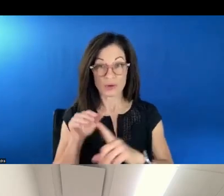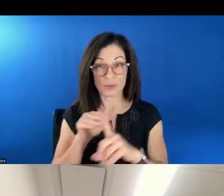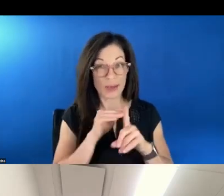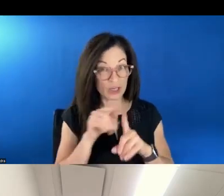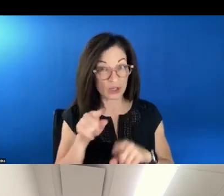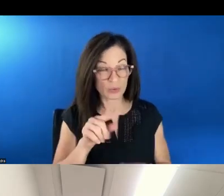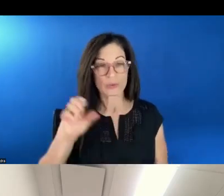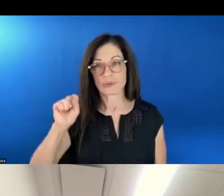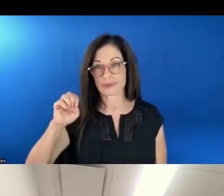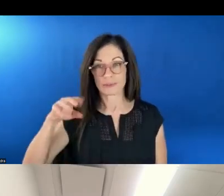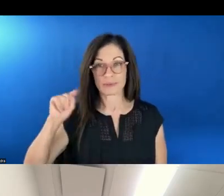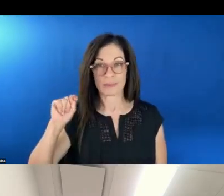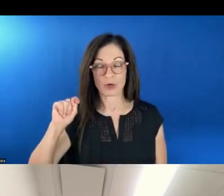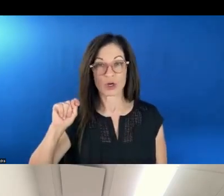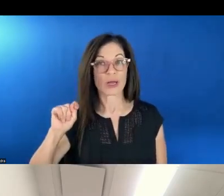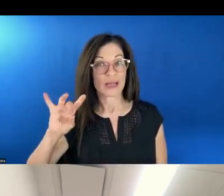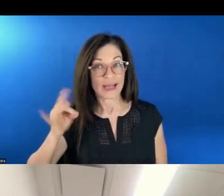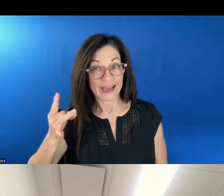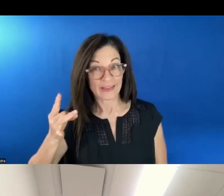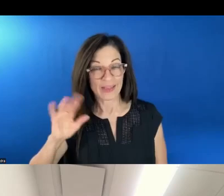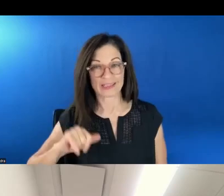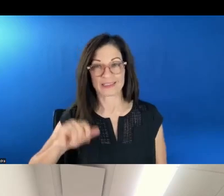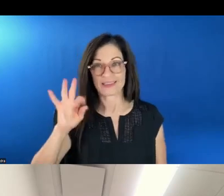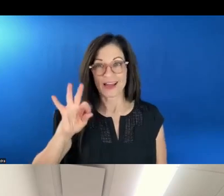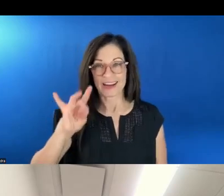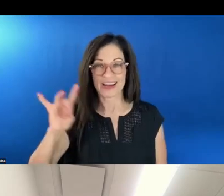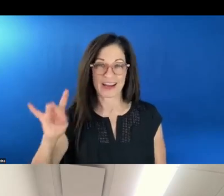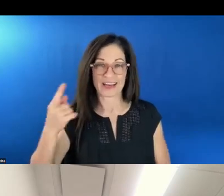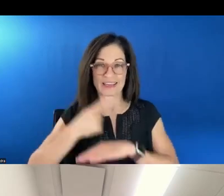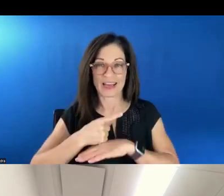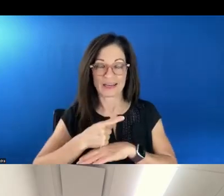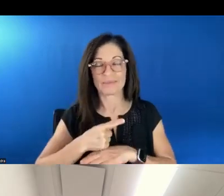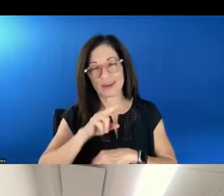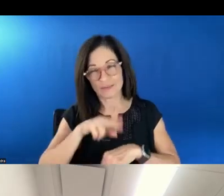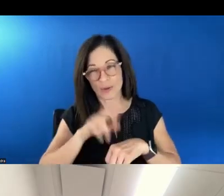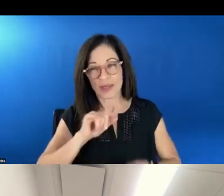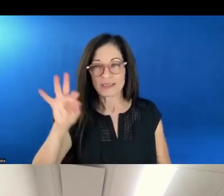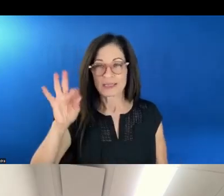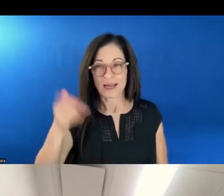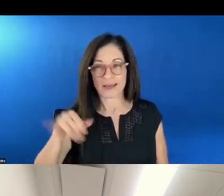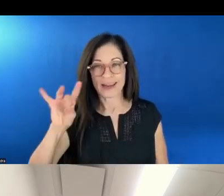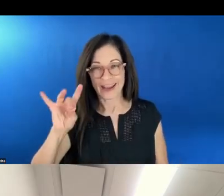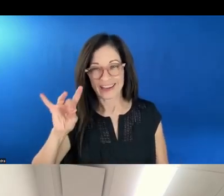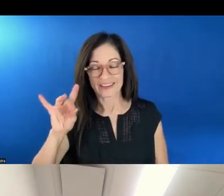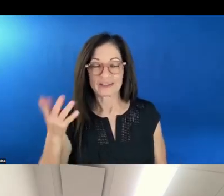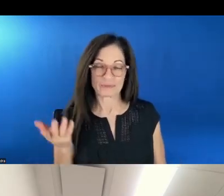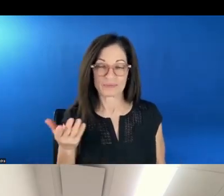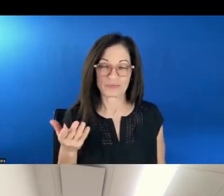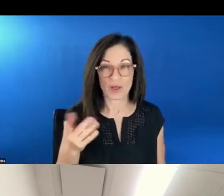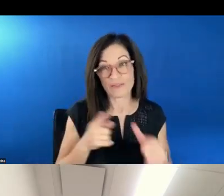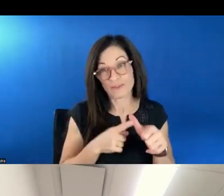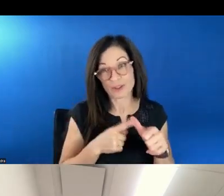September 8th will be 988 Day. And of course, that is 9/8, at least the first two numbers